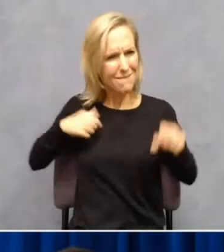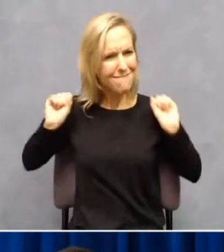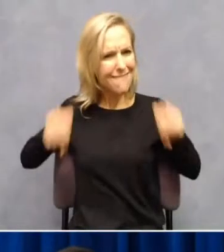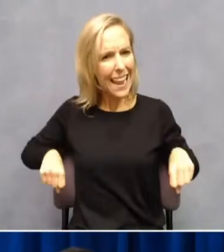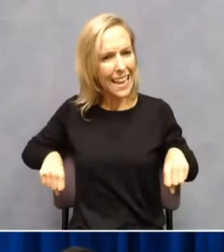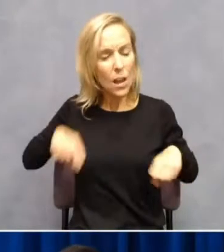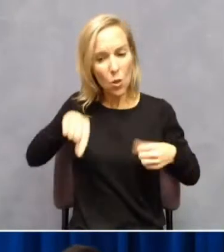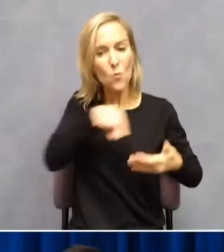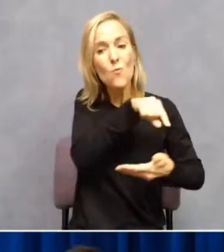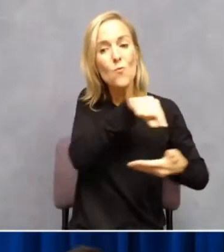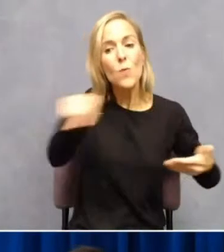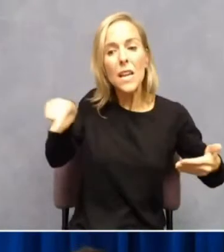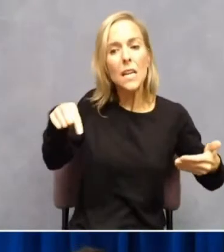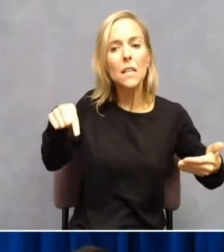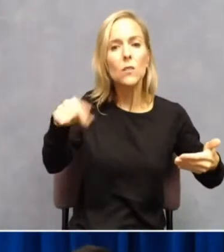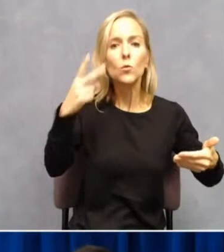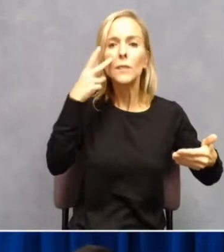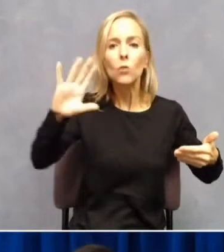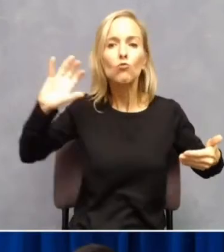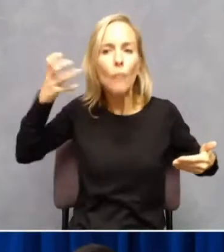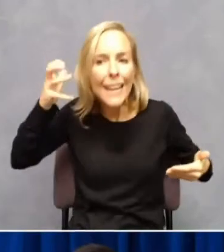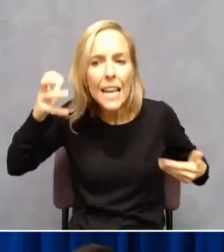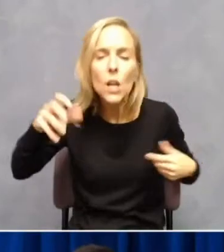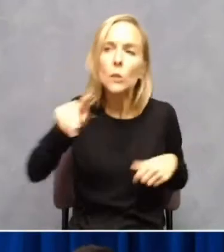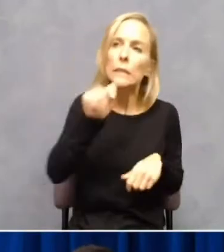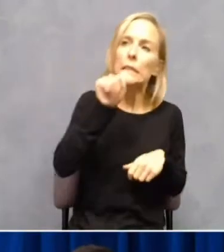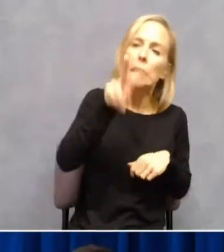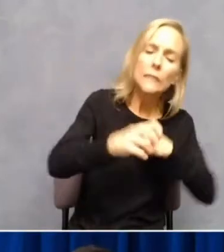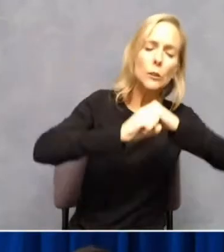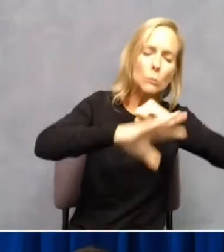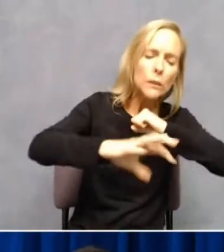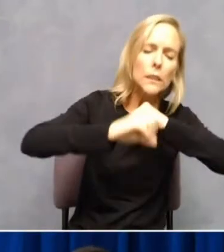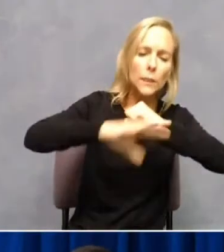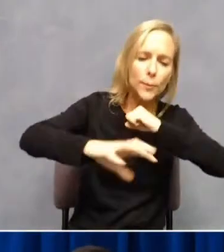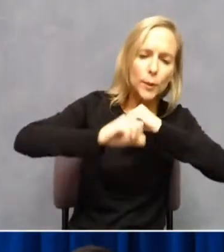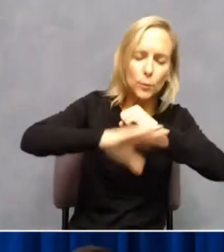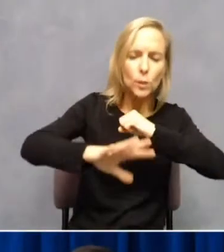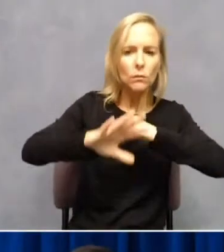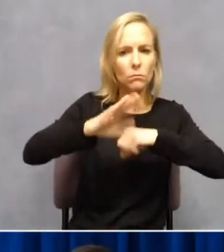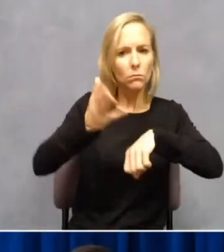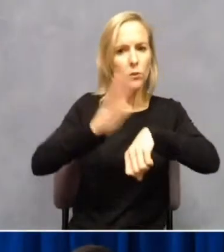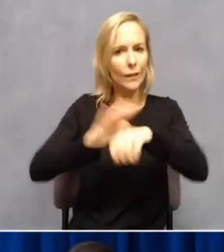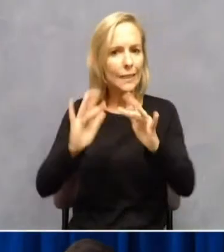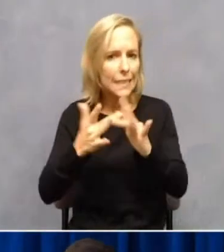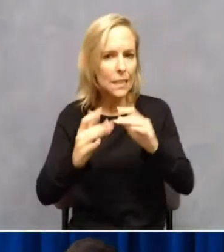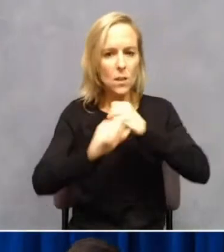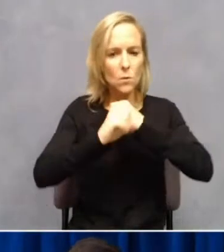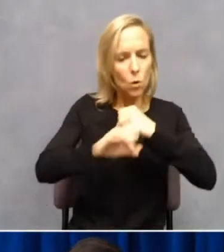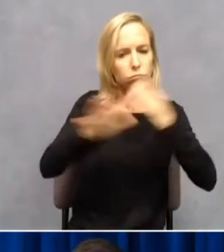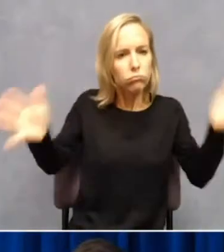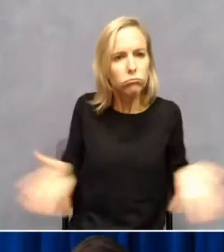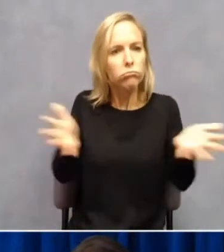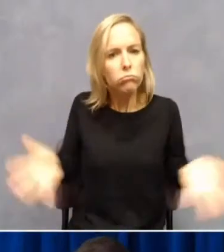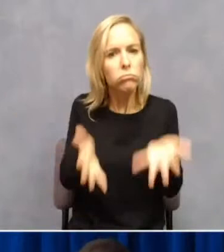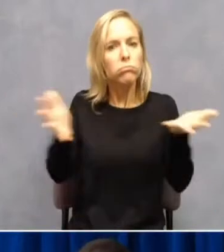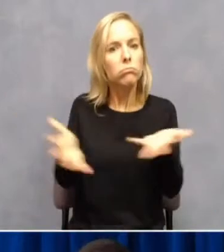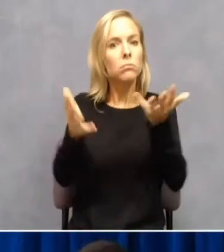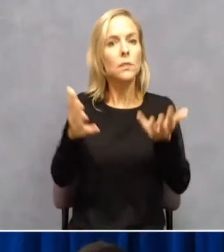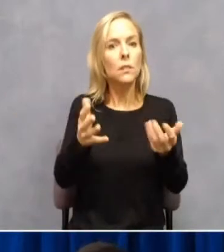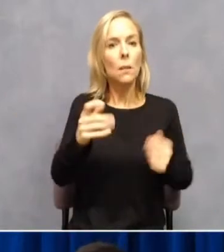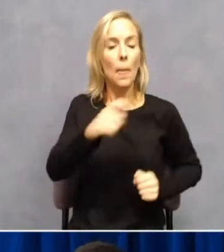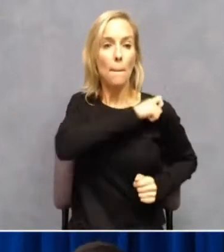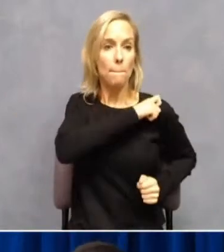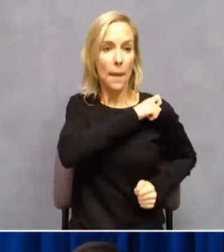seeing and hearing on radio, TV, and digital advertising ads that promote Buckle Up, Phone